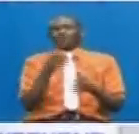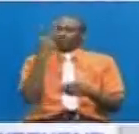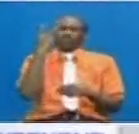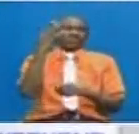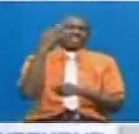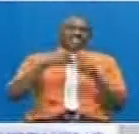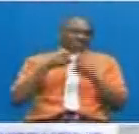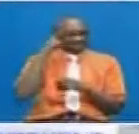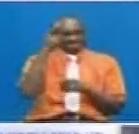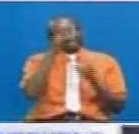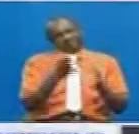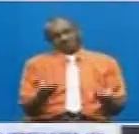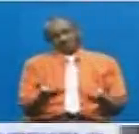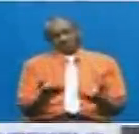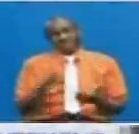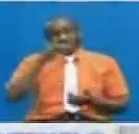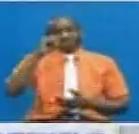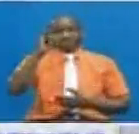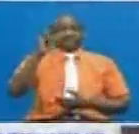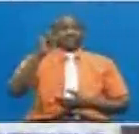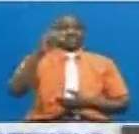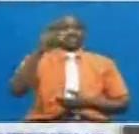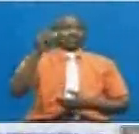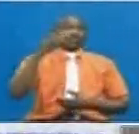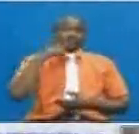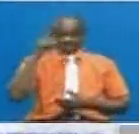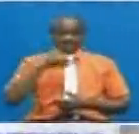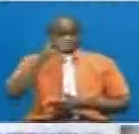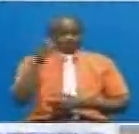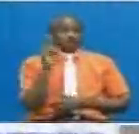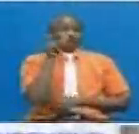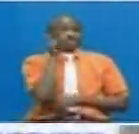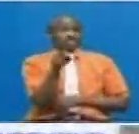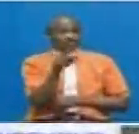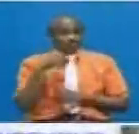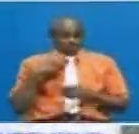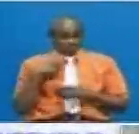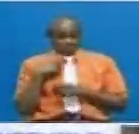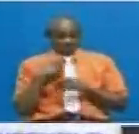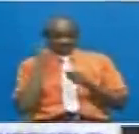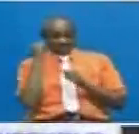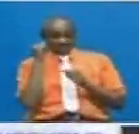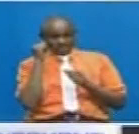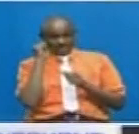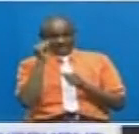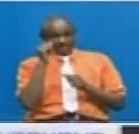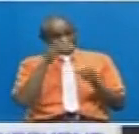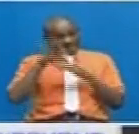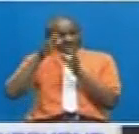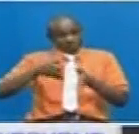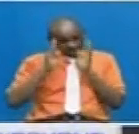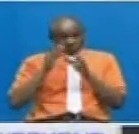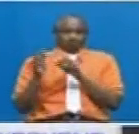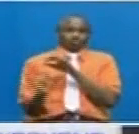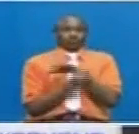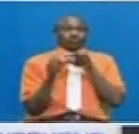2-3 years? Claimed that Midiwo is being used by the Jubilee administration to undermine parliamentary operations by court and a perennial